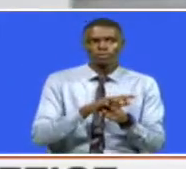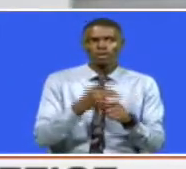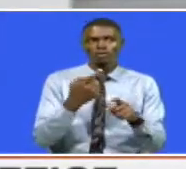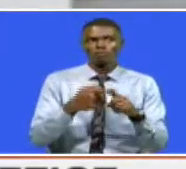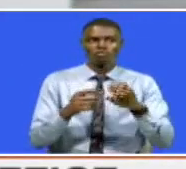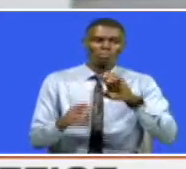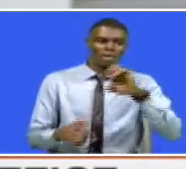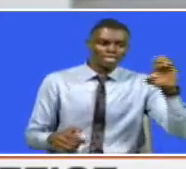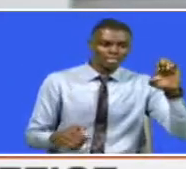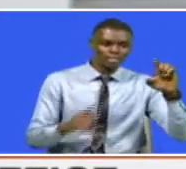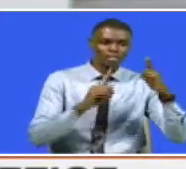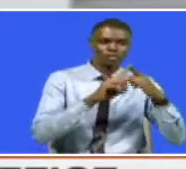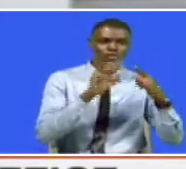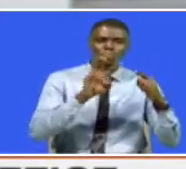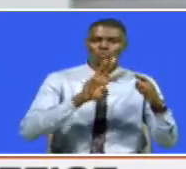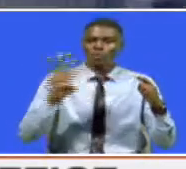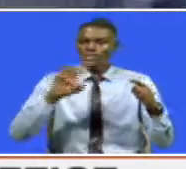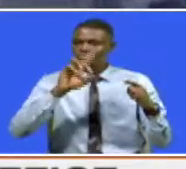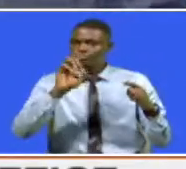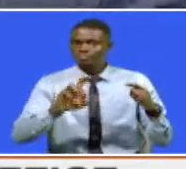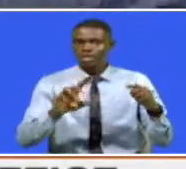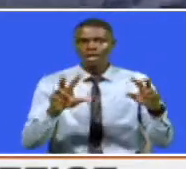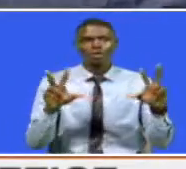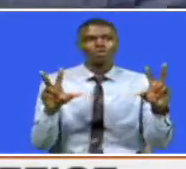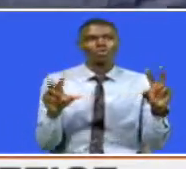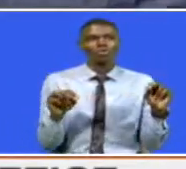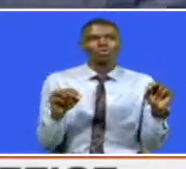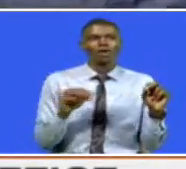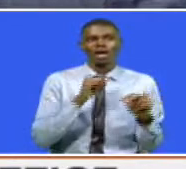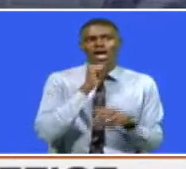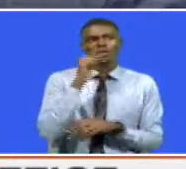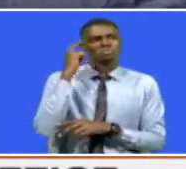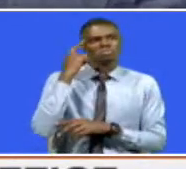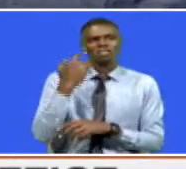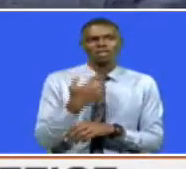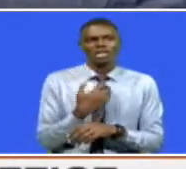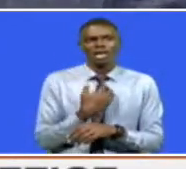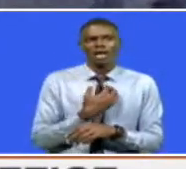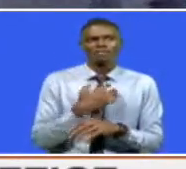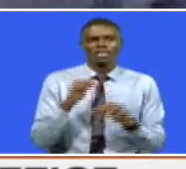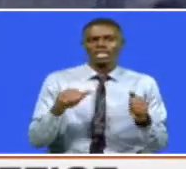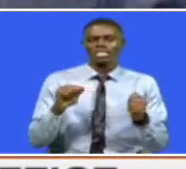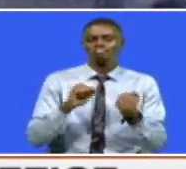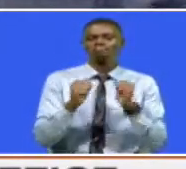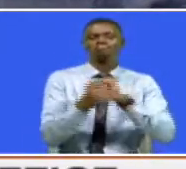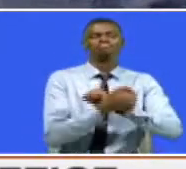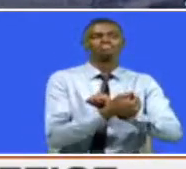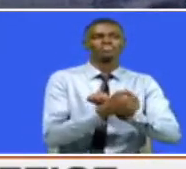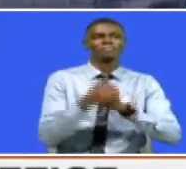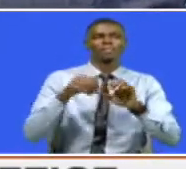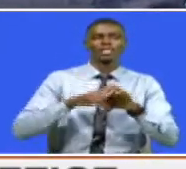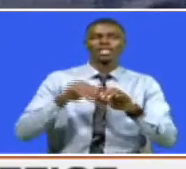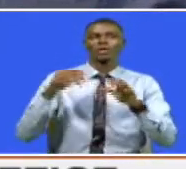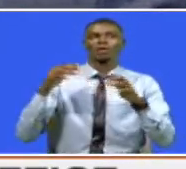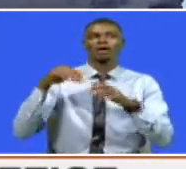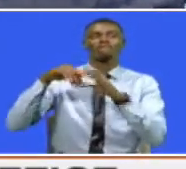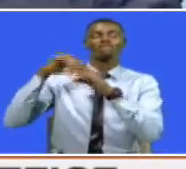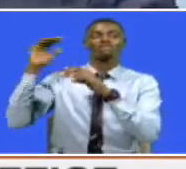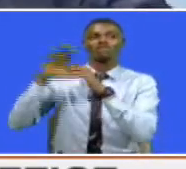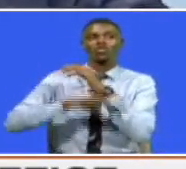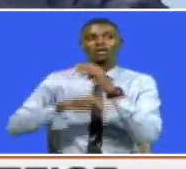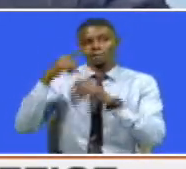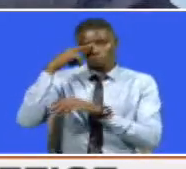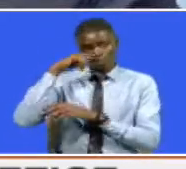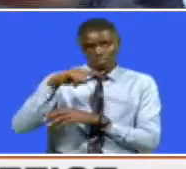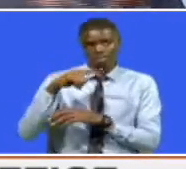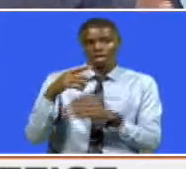East back to West? No. I don't think there's going to be any radical shift in our foreign policy. What is